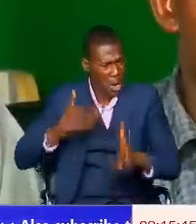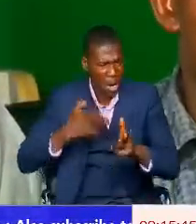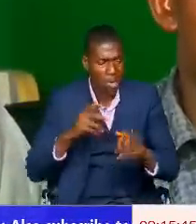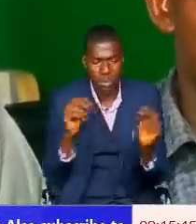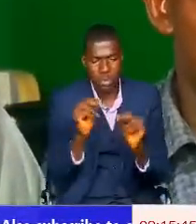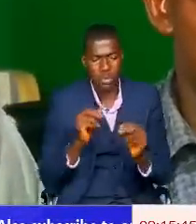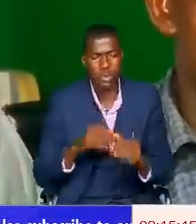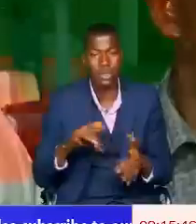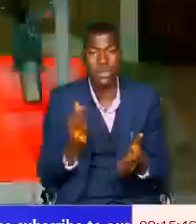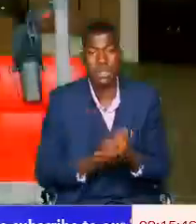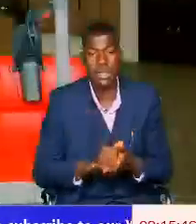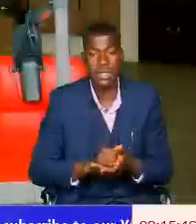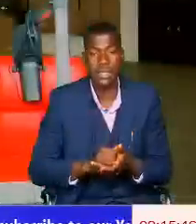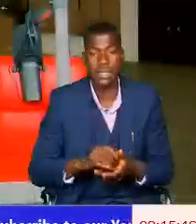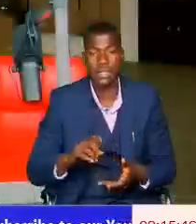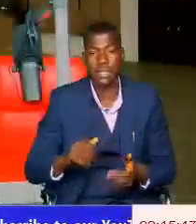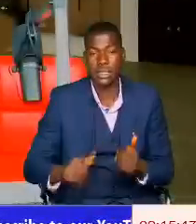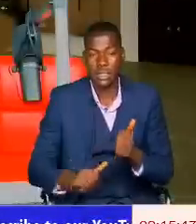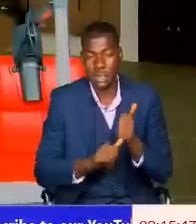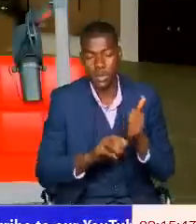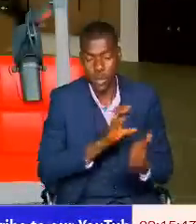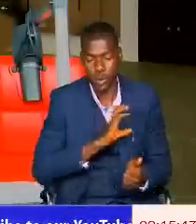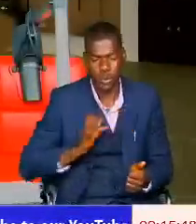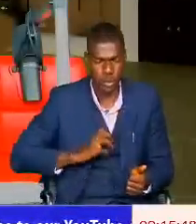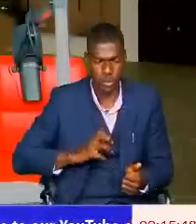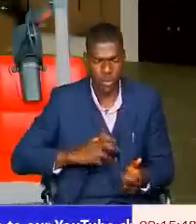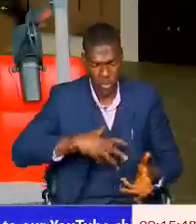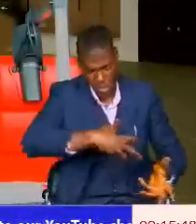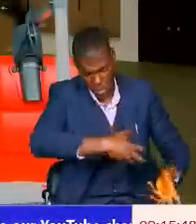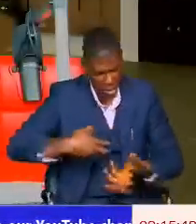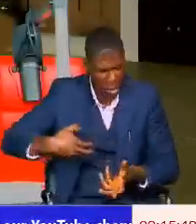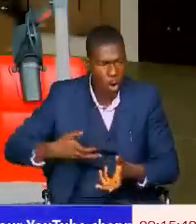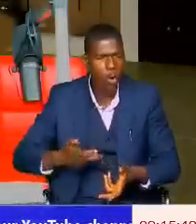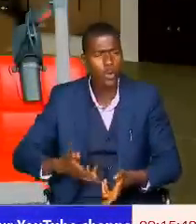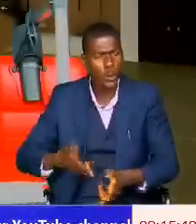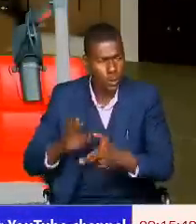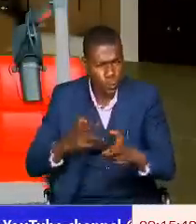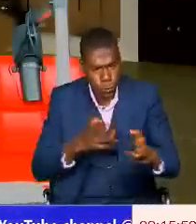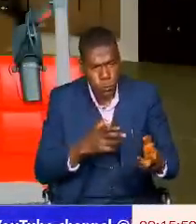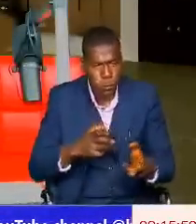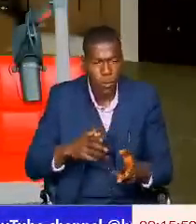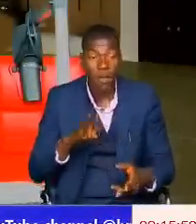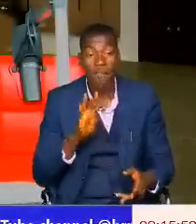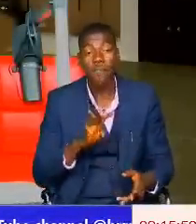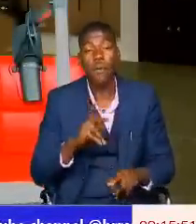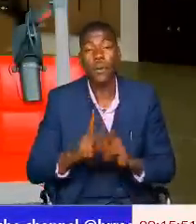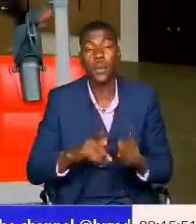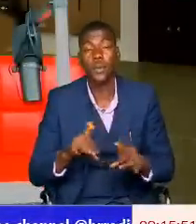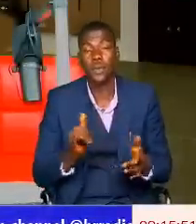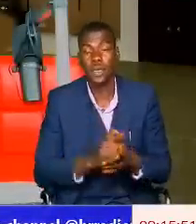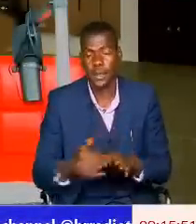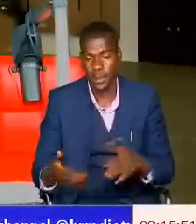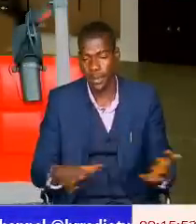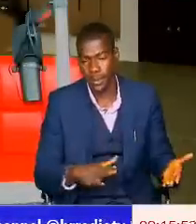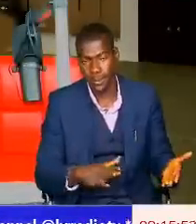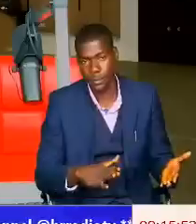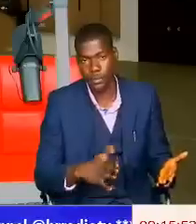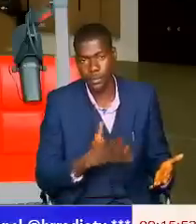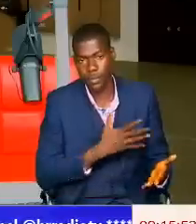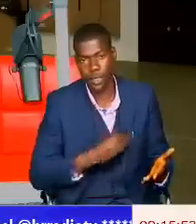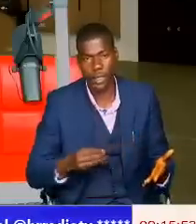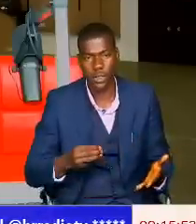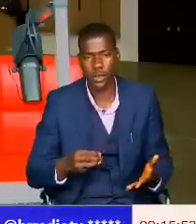the DC collect rifle for in hand, shoot these four people we die,